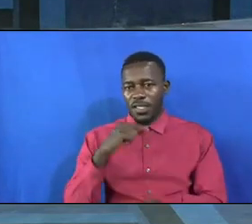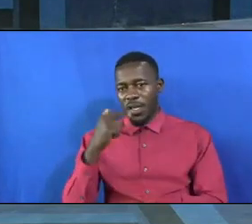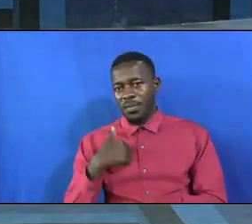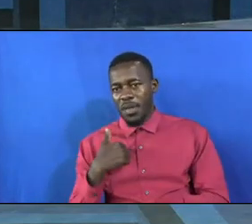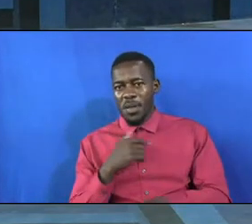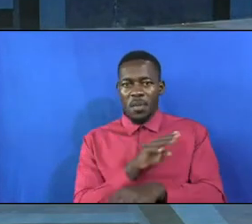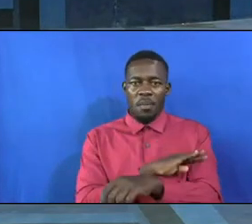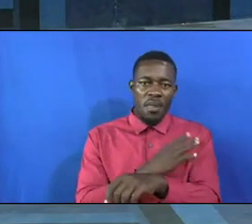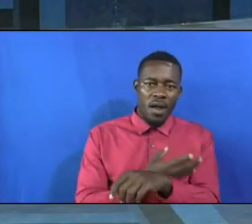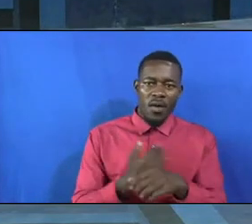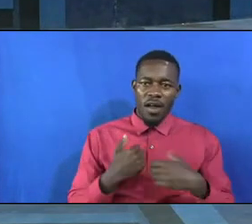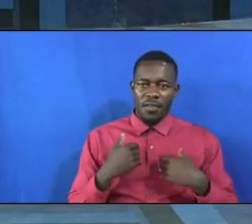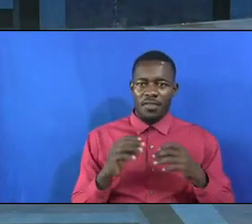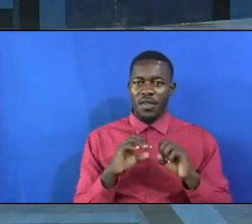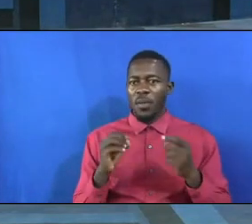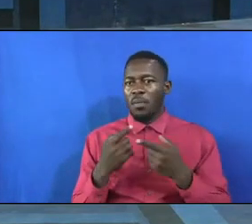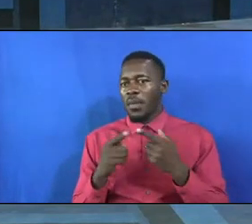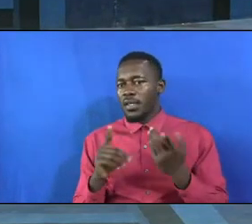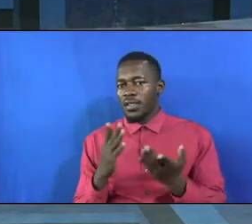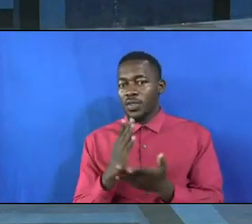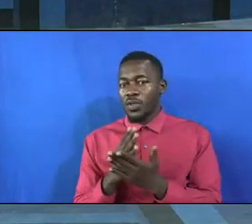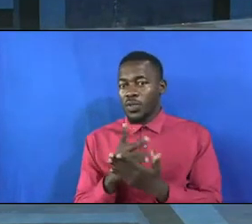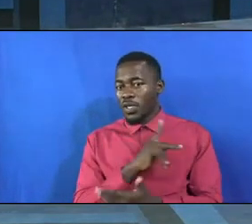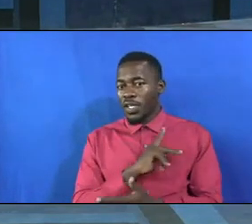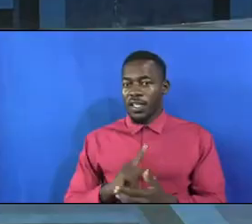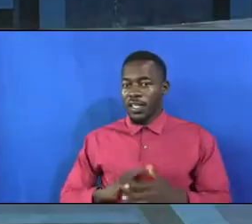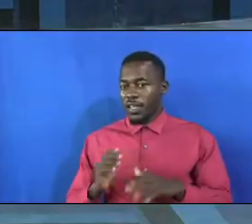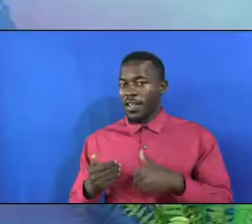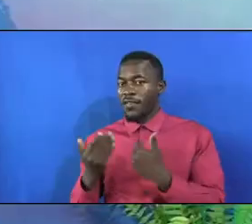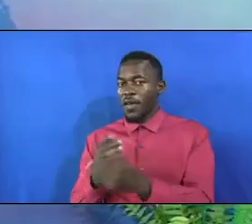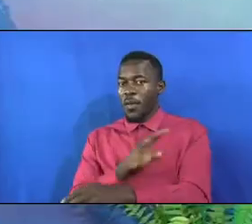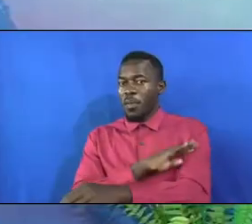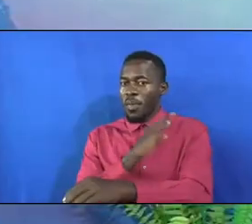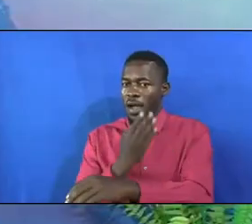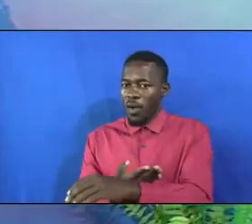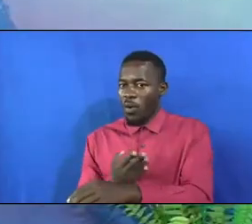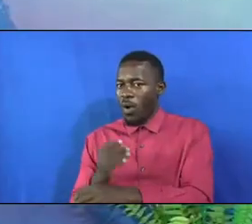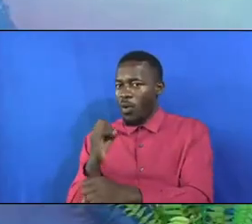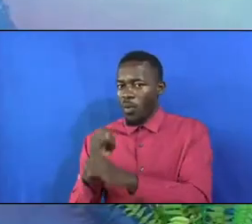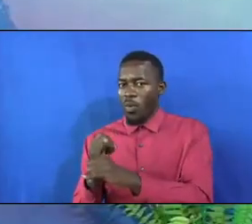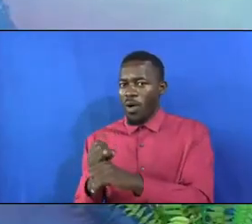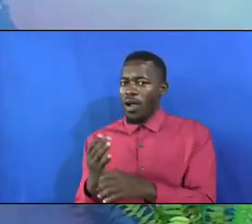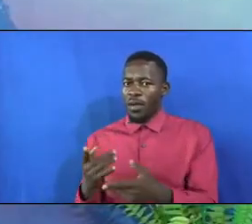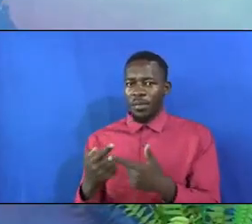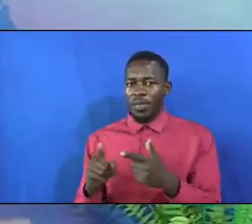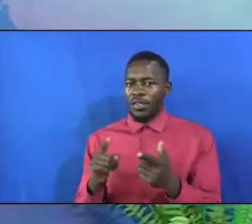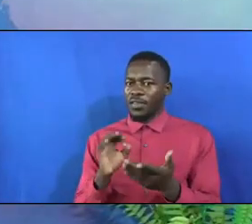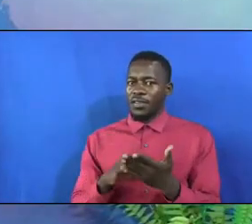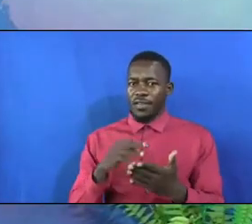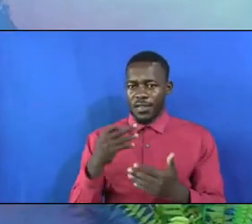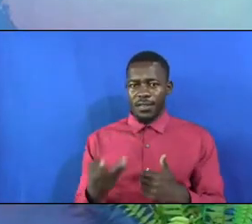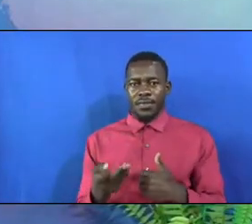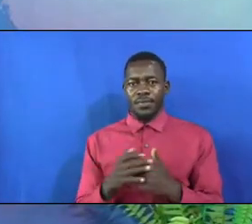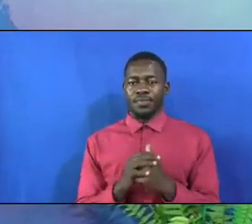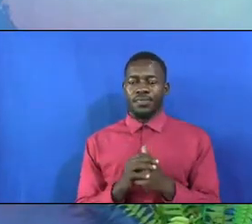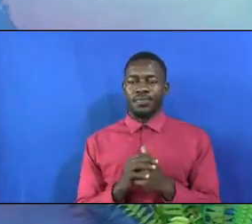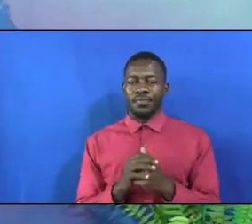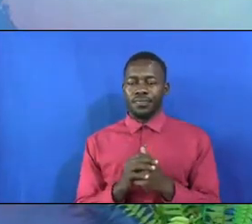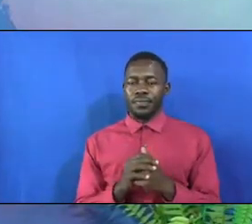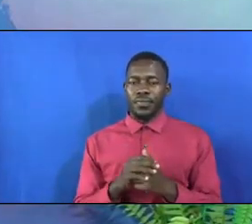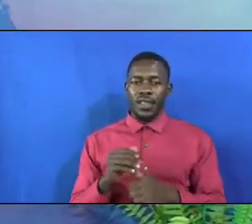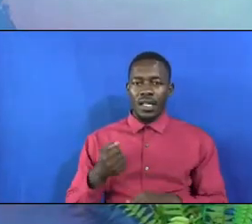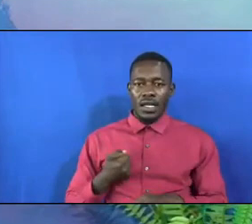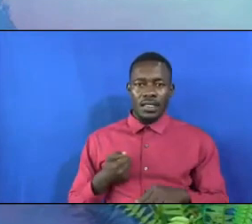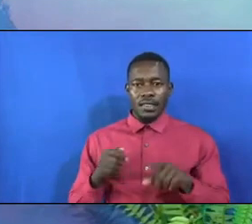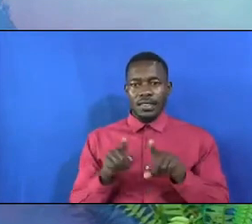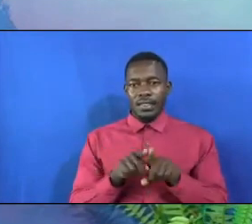power. But in the least that they could be able to do, they gave their hand. Sister Nancy have